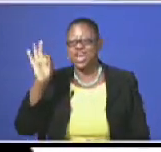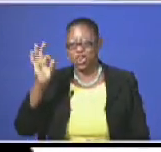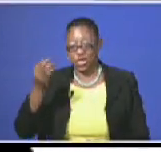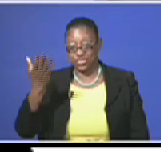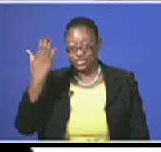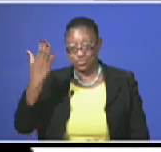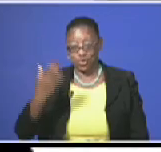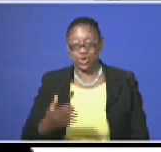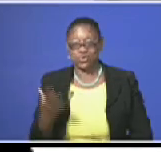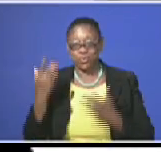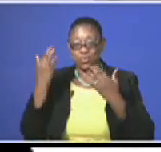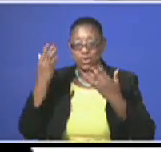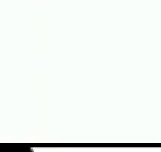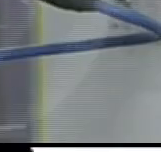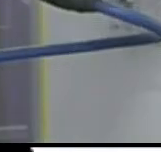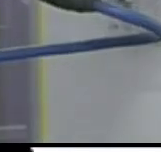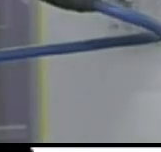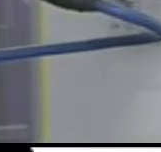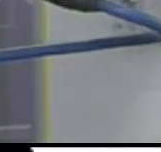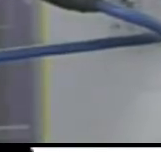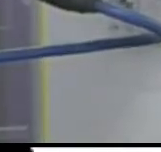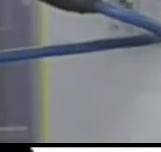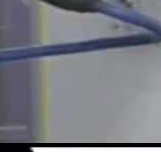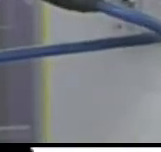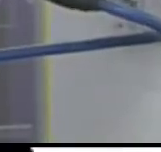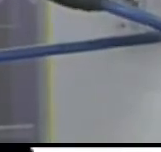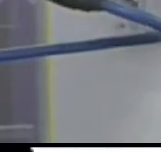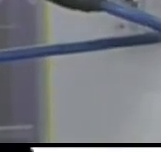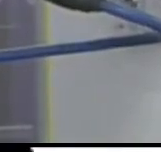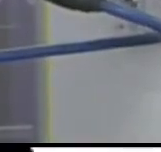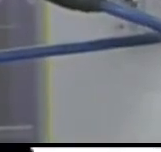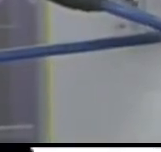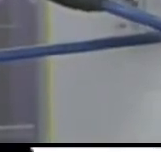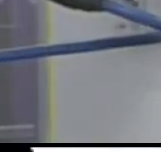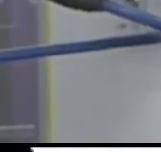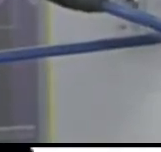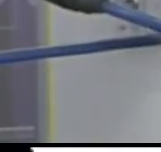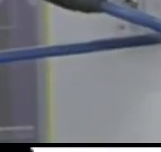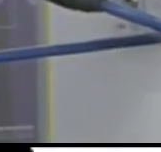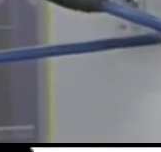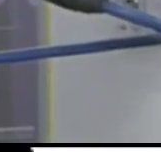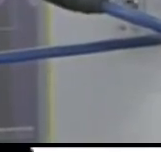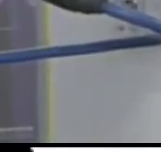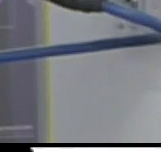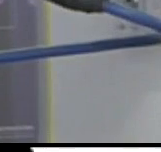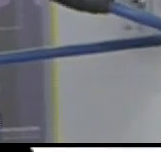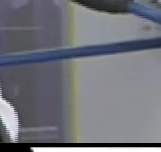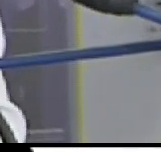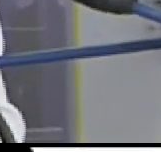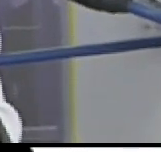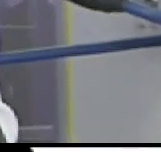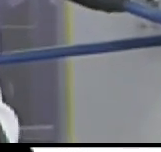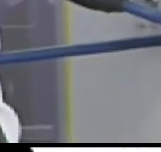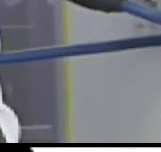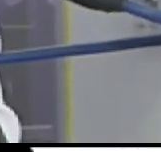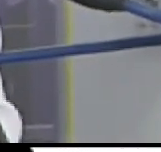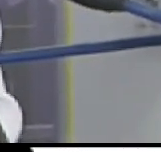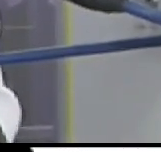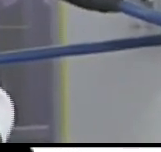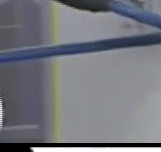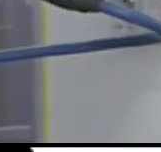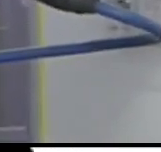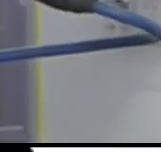smartphones. Said we're very, very excited about this launch. We pride ourselves at Aliv in our